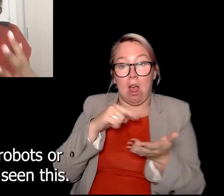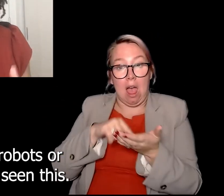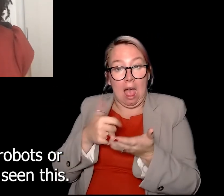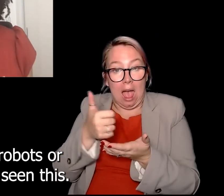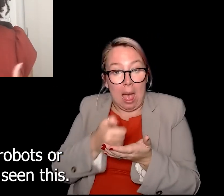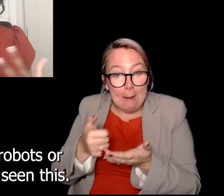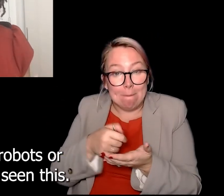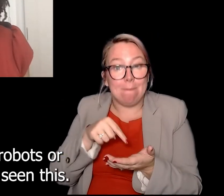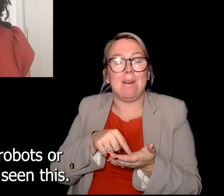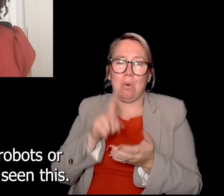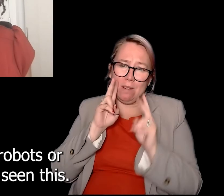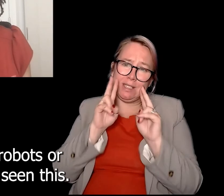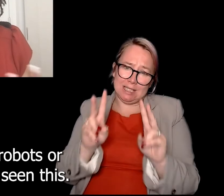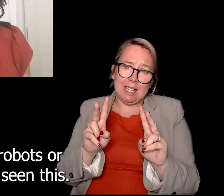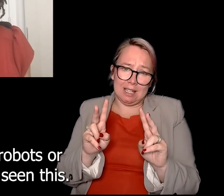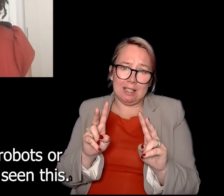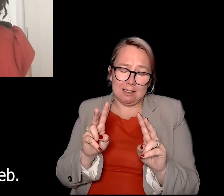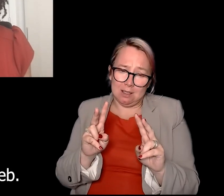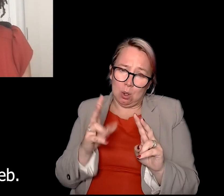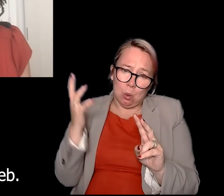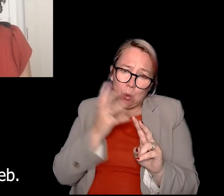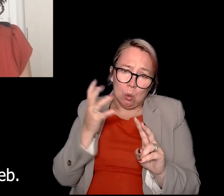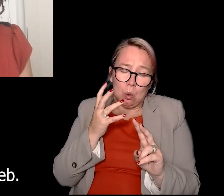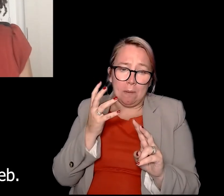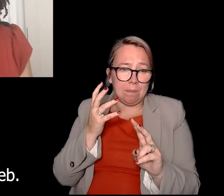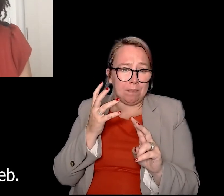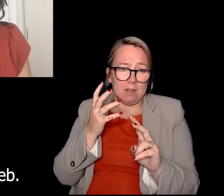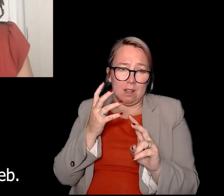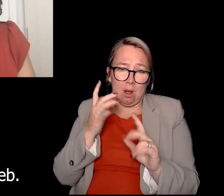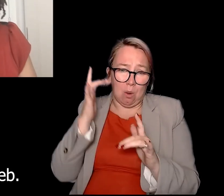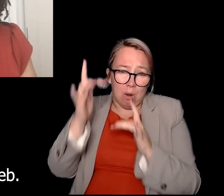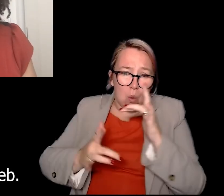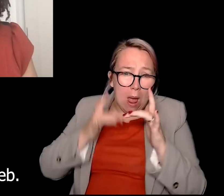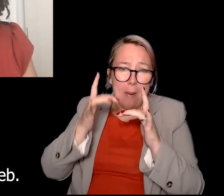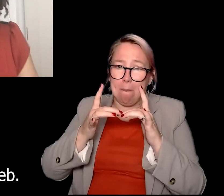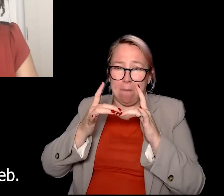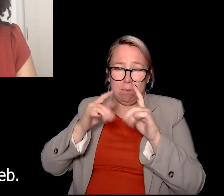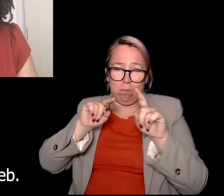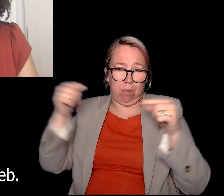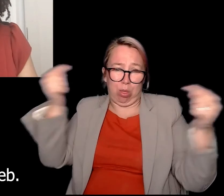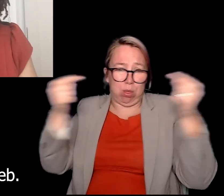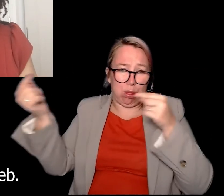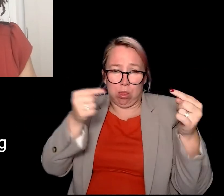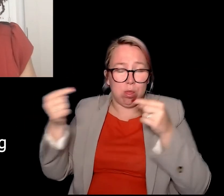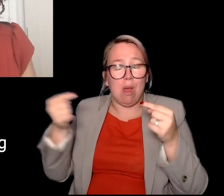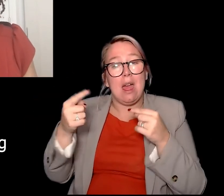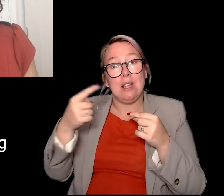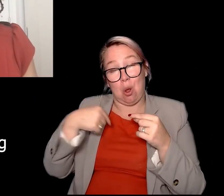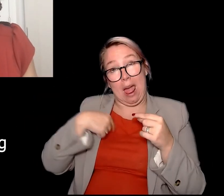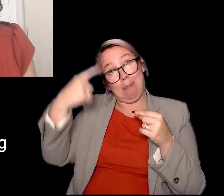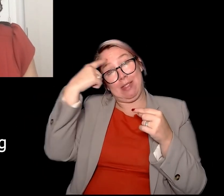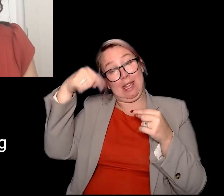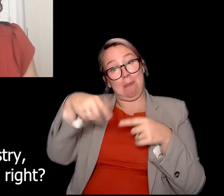robots or websites or mobile apps, we've seen this. We've seen, wars be fought, all across the web. And